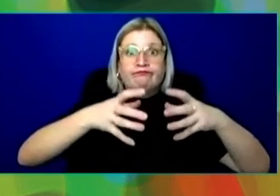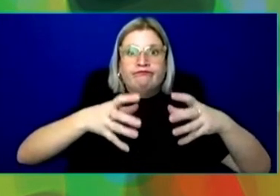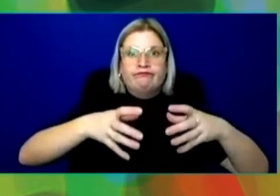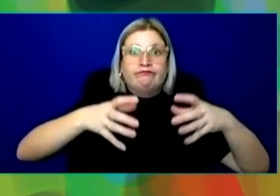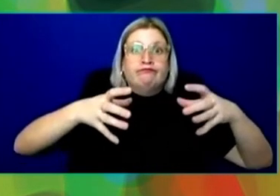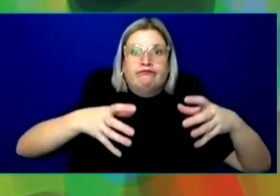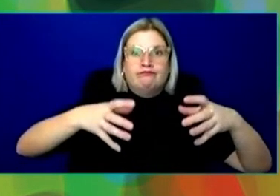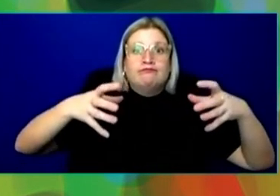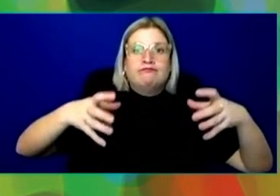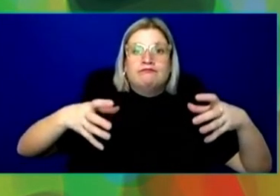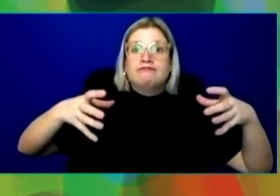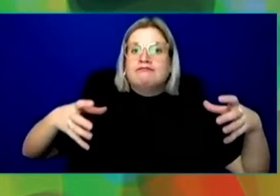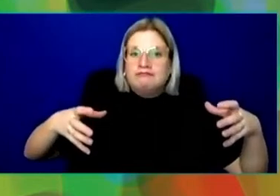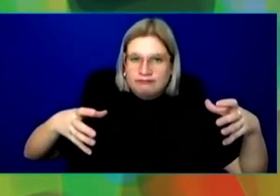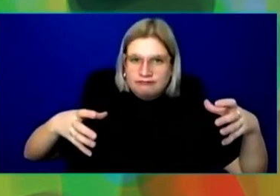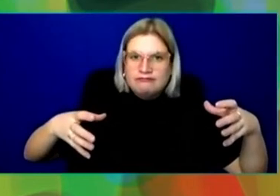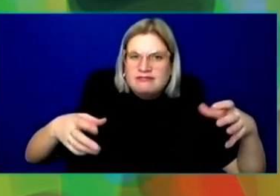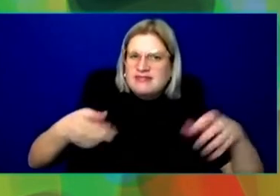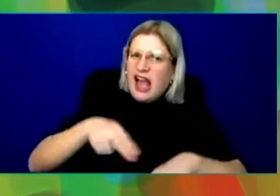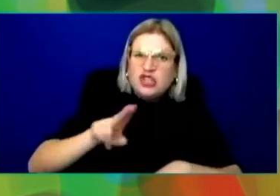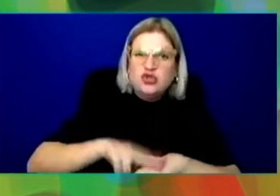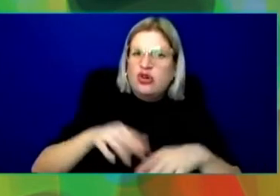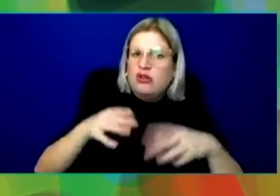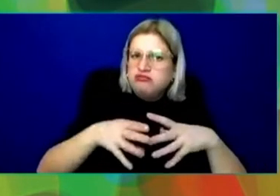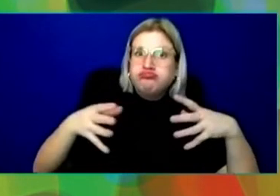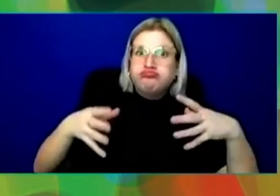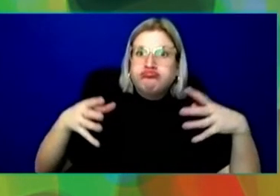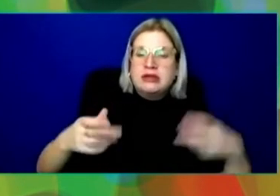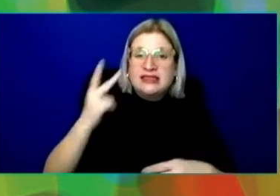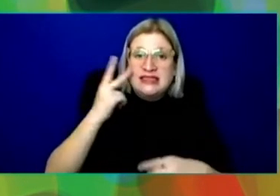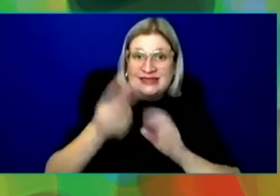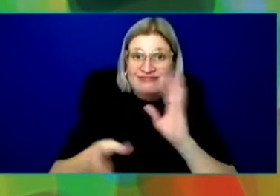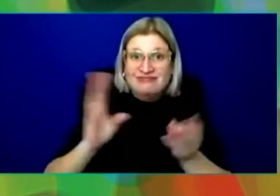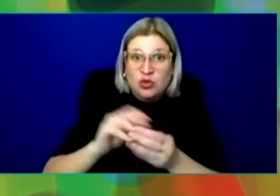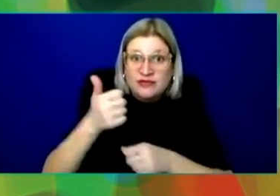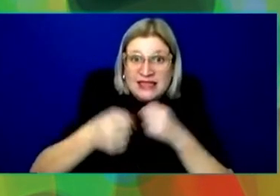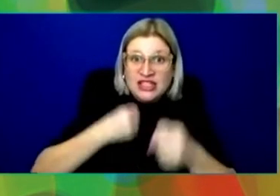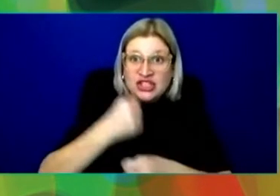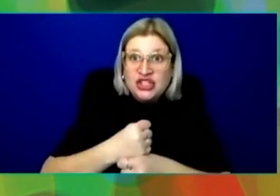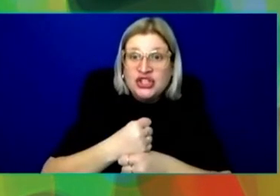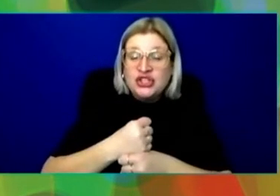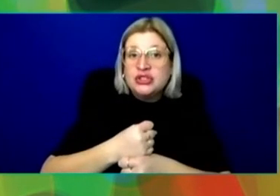way. And so to see 10 years having